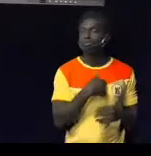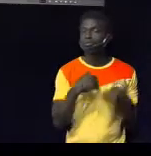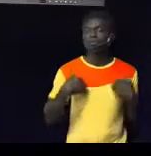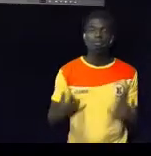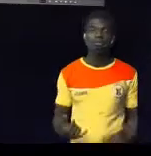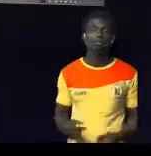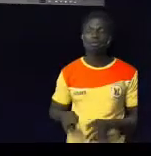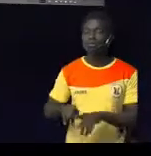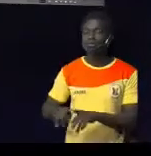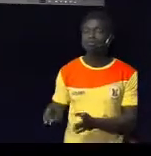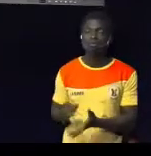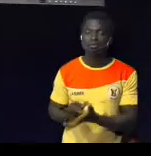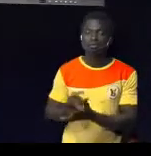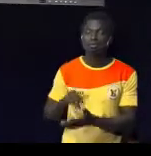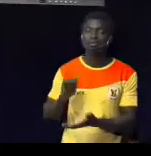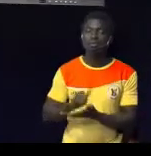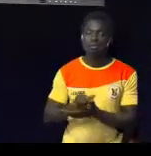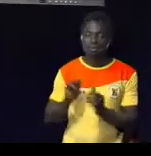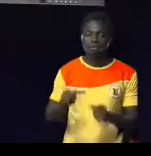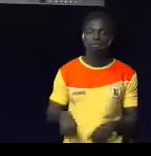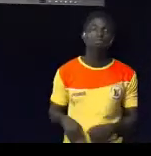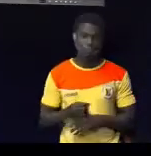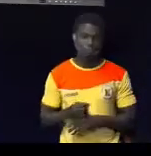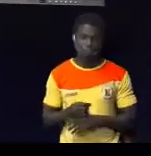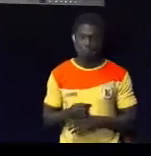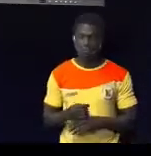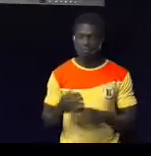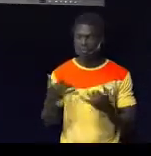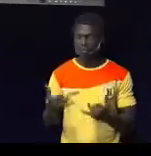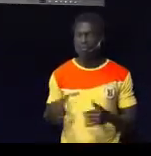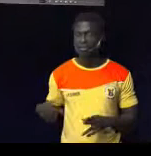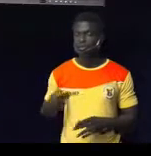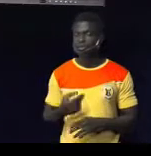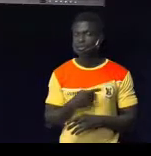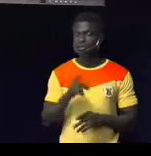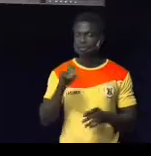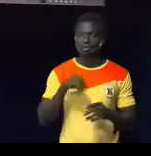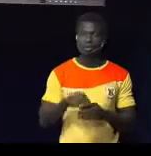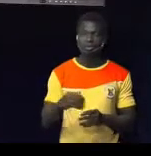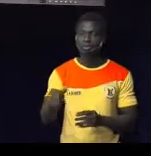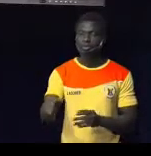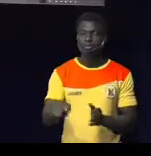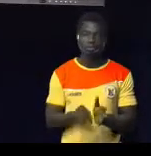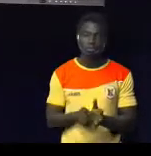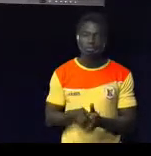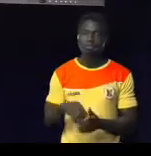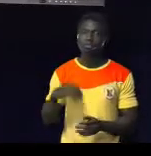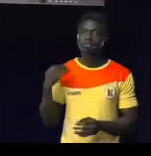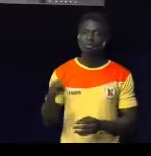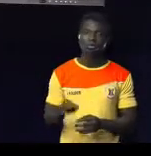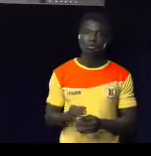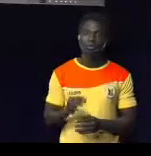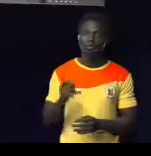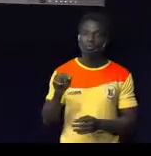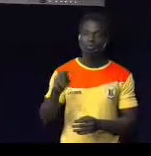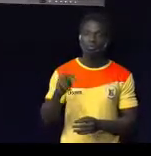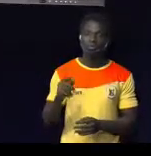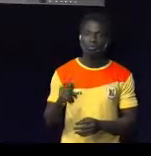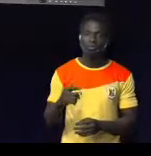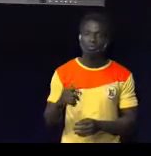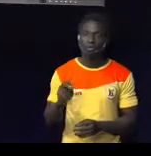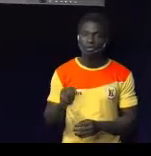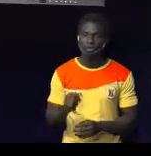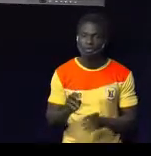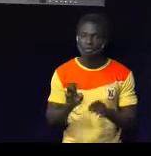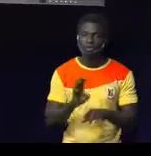have different medicines and drugs that can cure our illness. Now, let's look at the advantages of foreign culture. The foreign